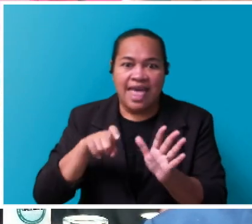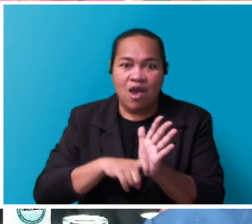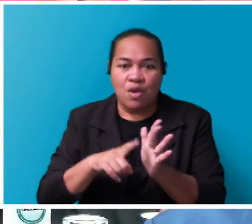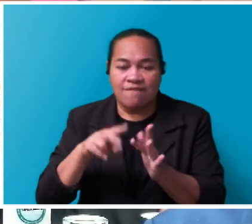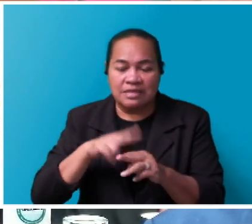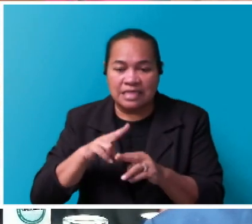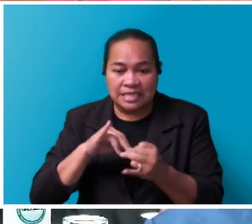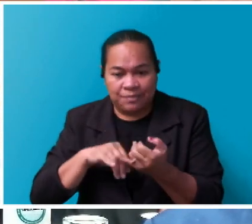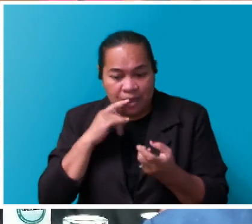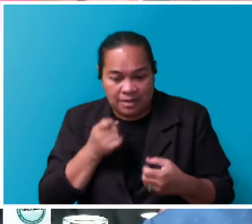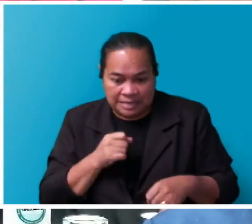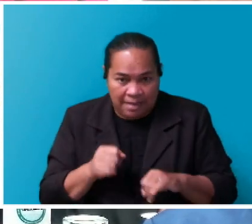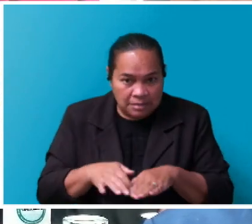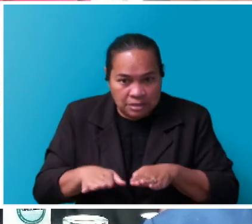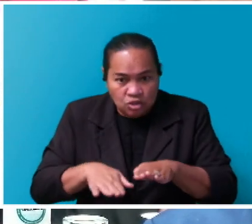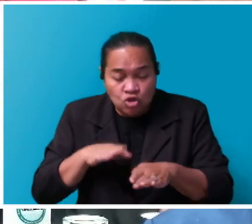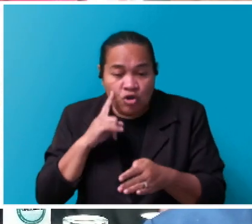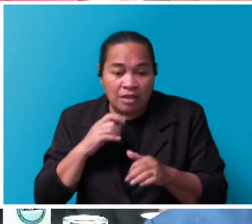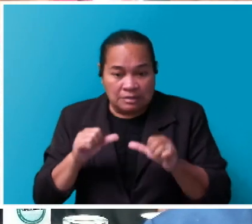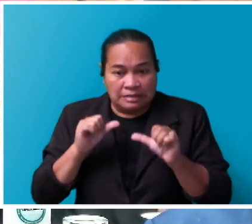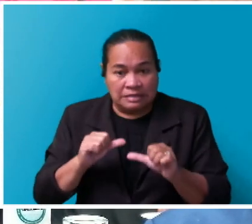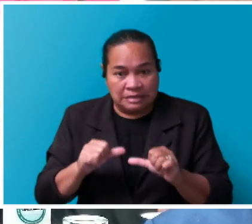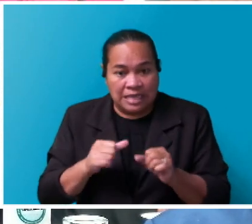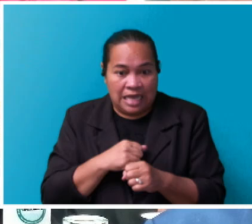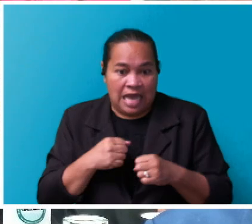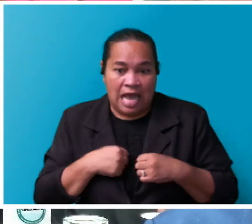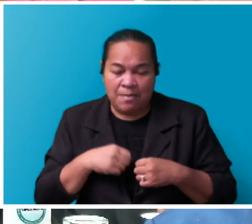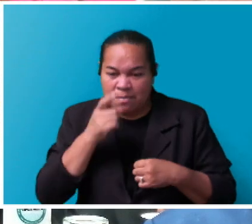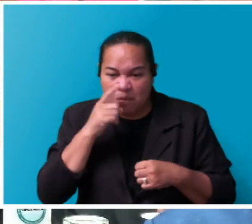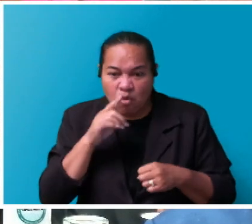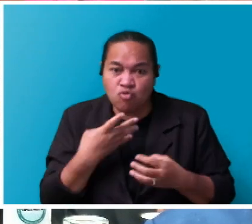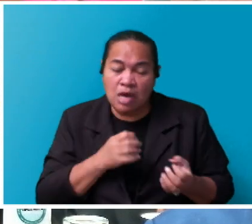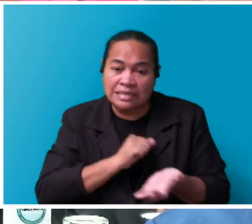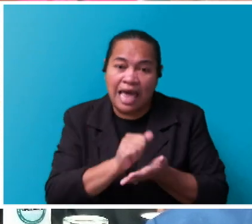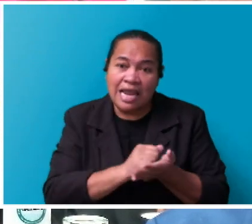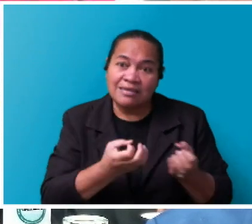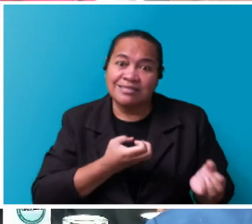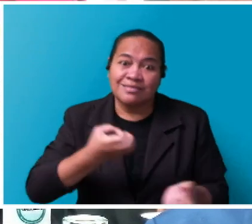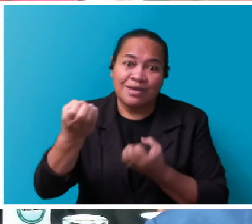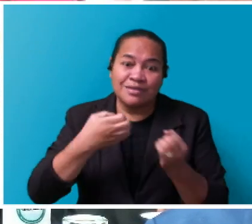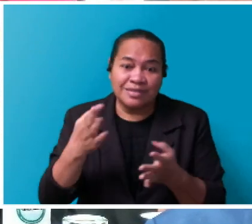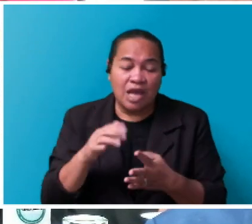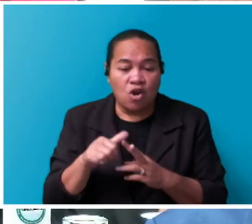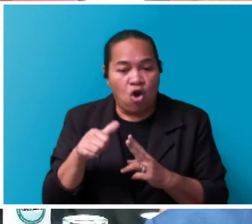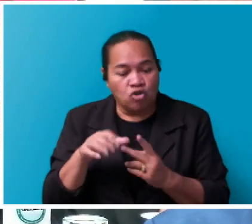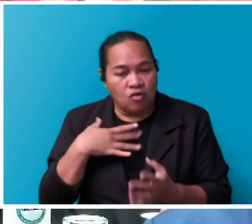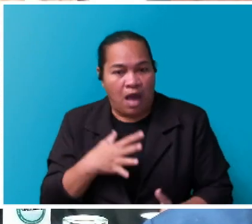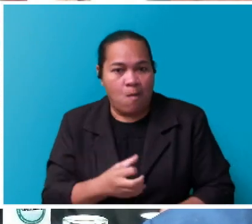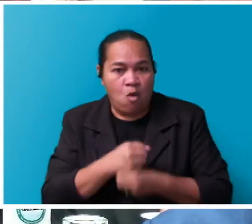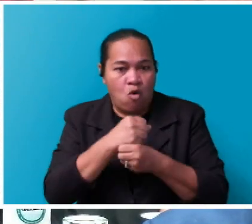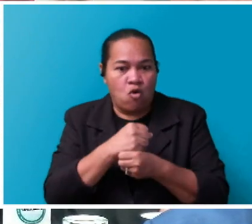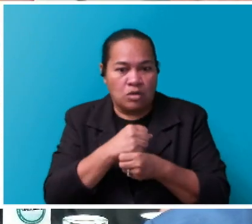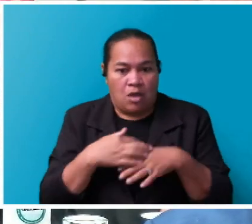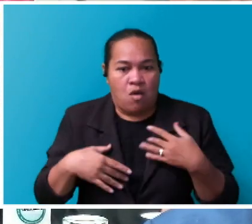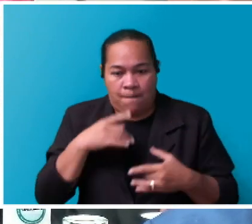steps we are undertaking to safeguard the interests of our exporters, uphold the livelihoods of our people, and